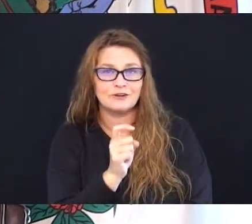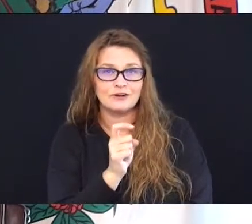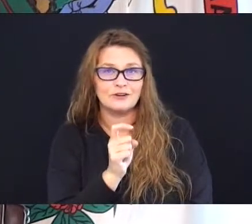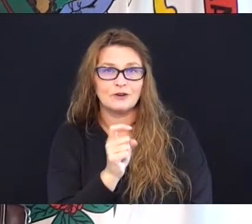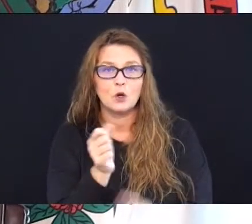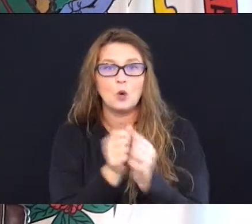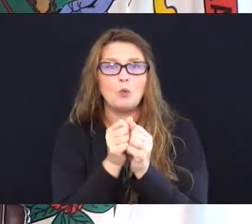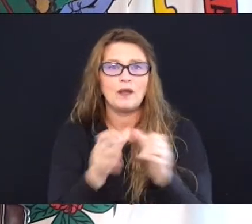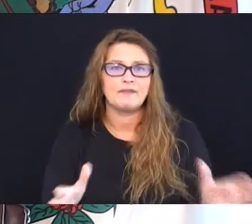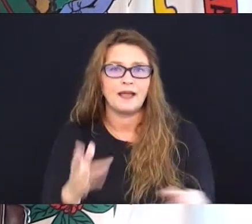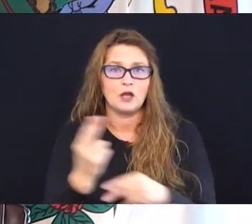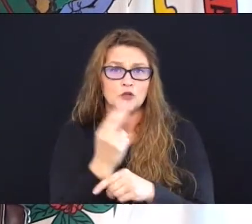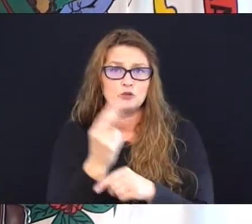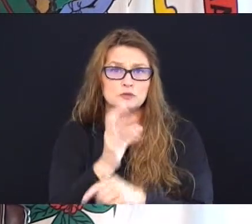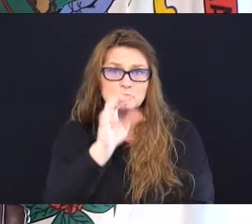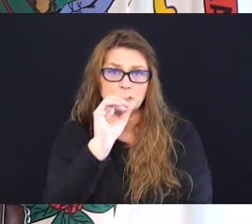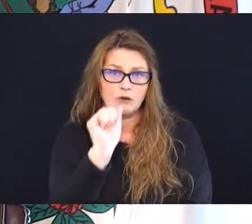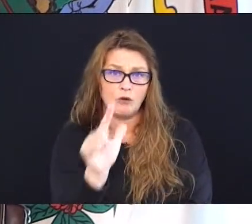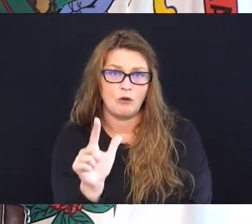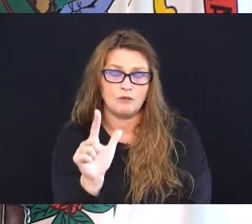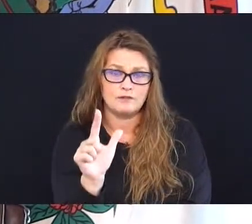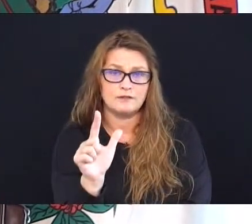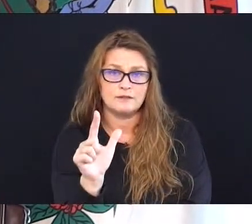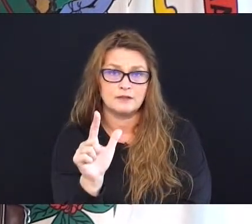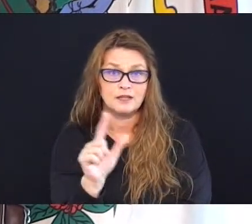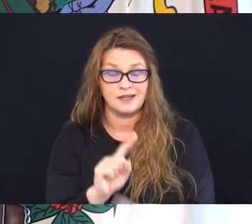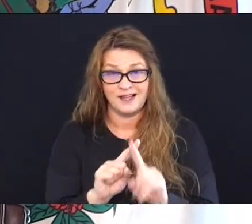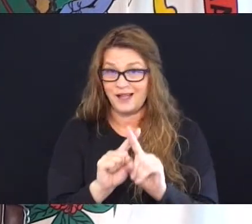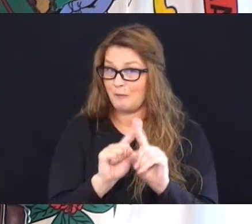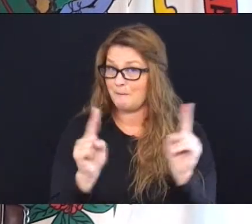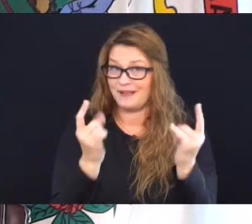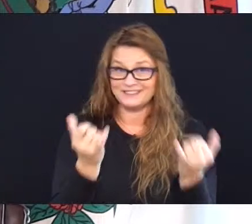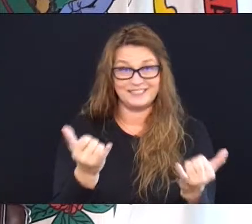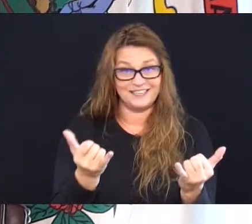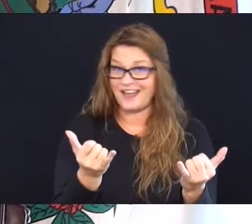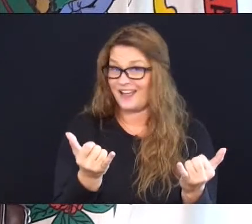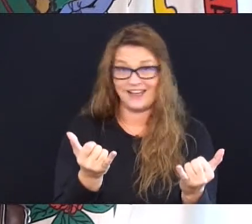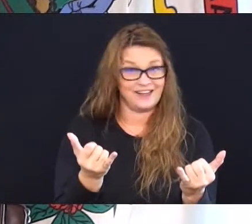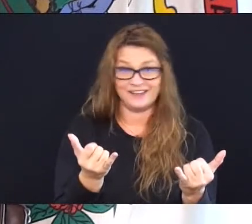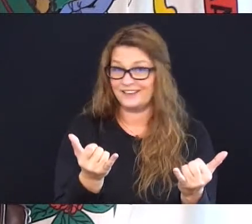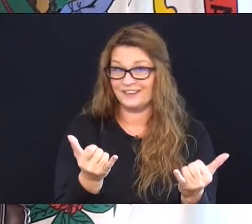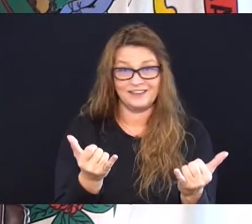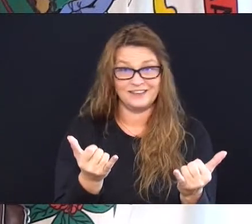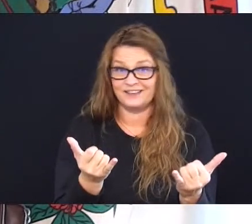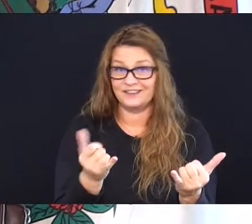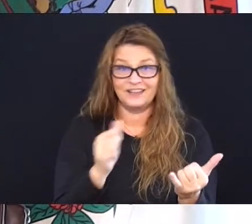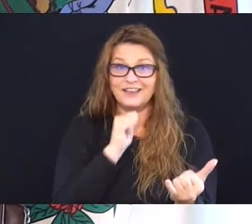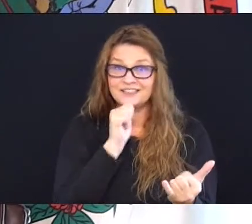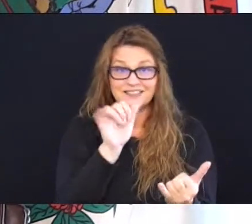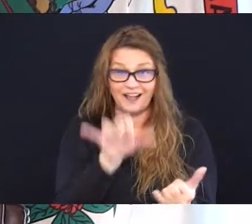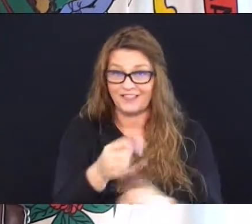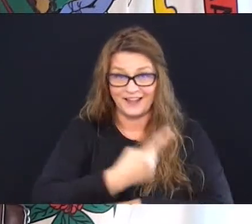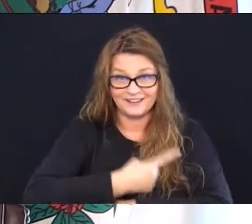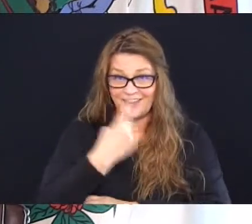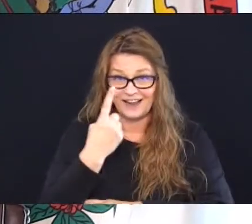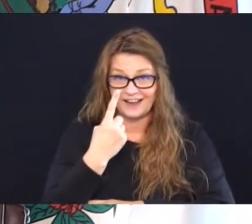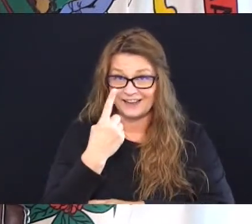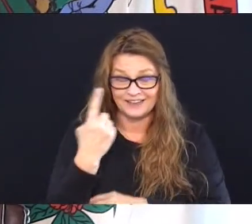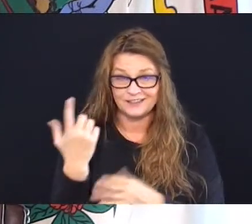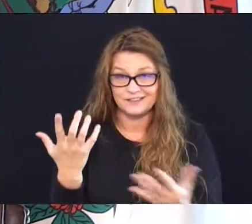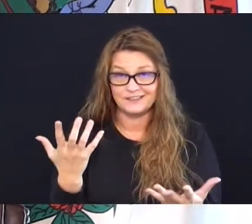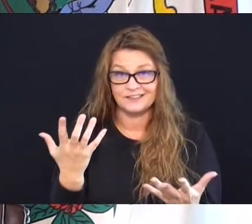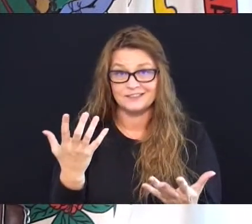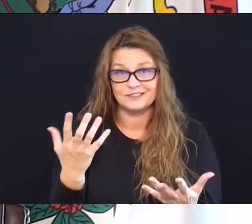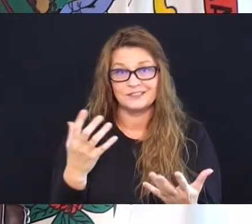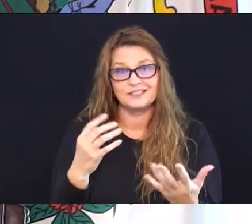have coal. But today is not that someday. And so, from that standpoint,